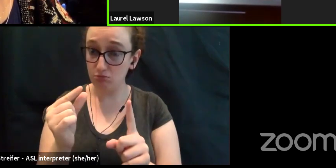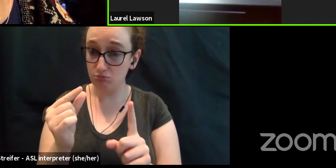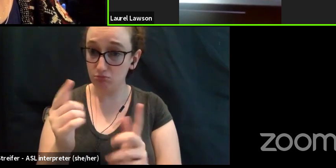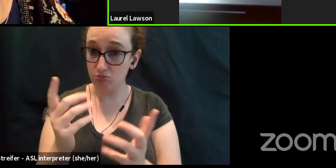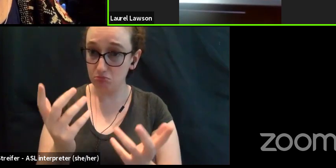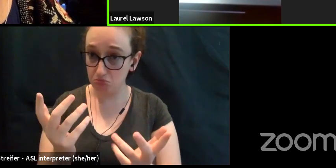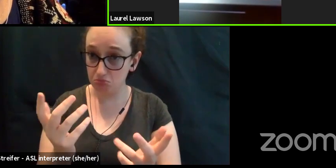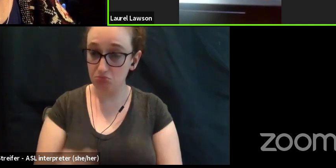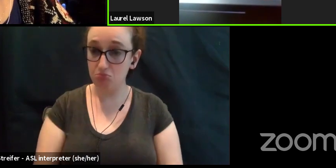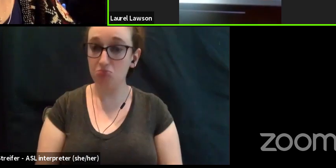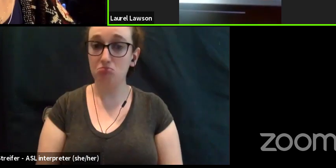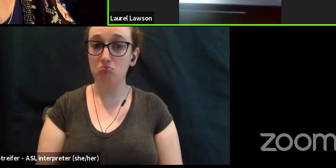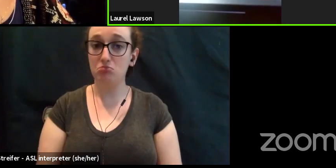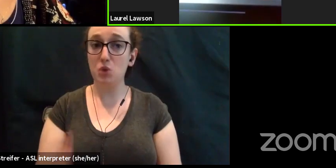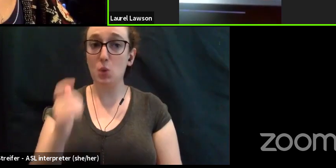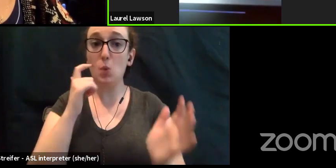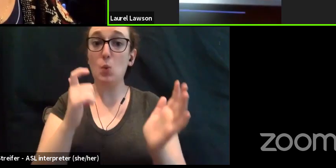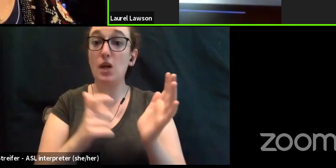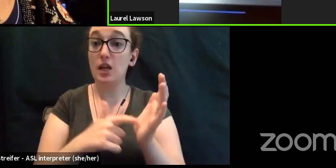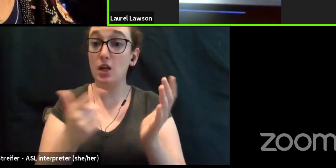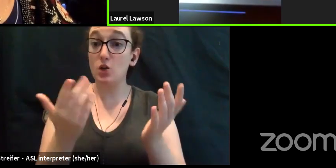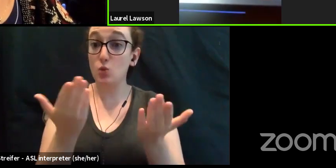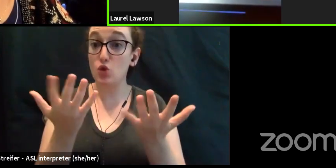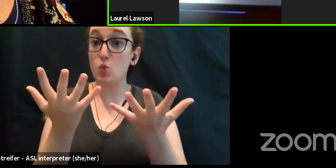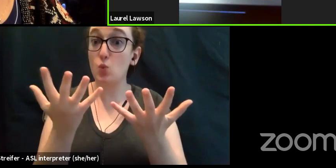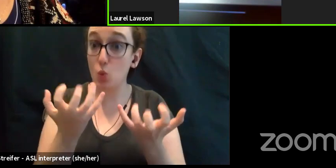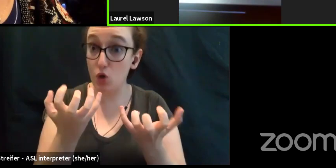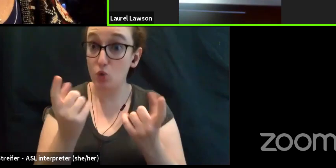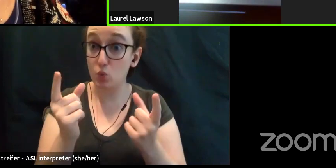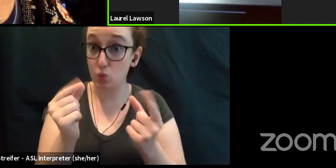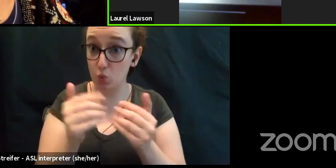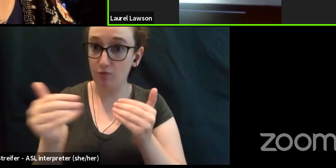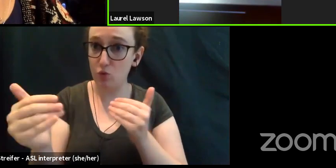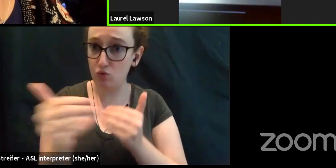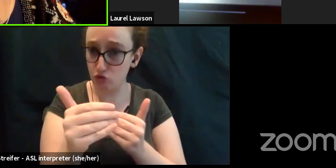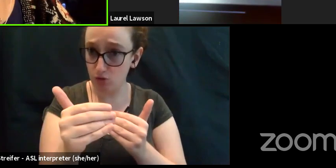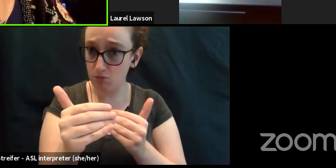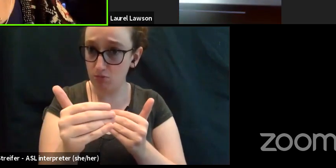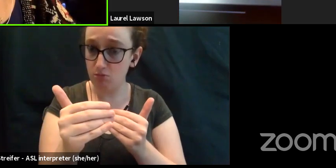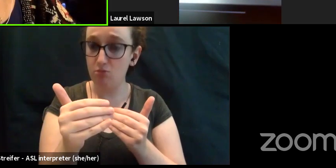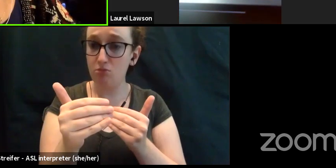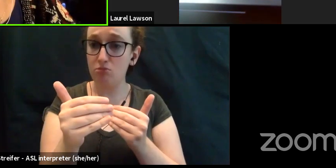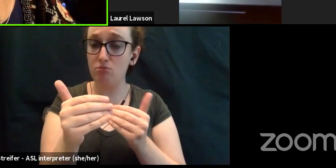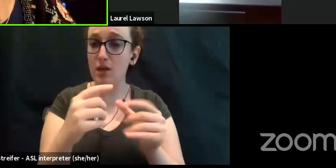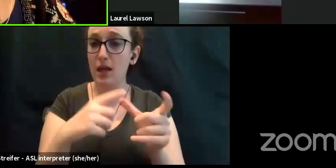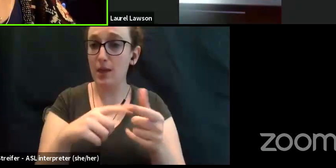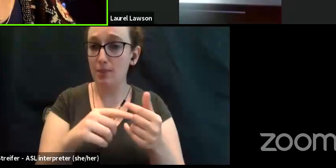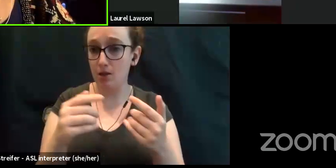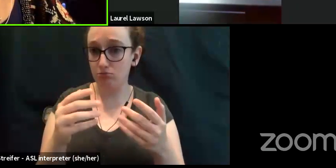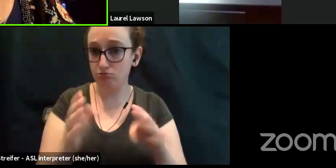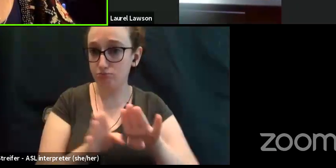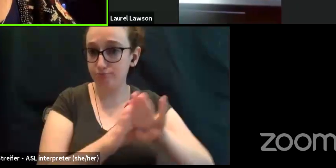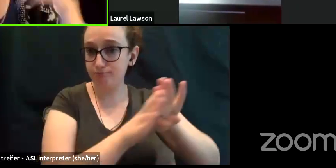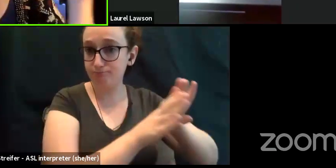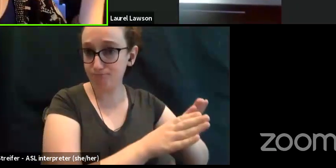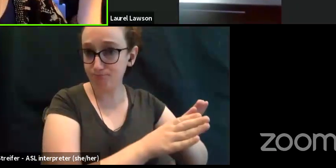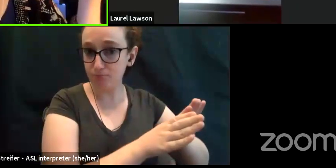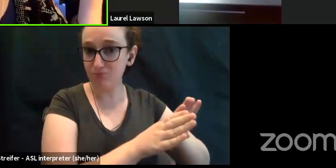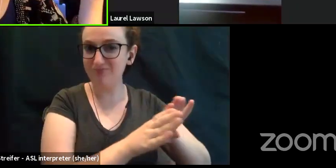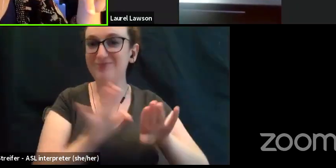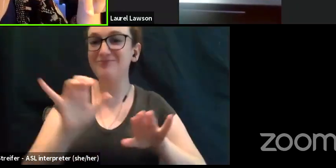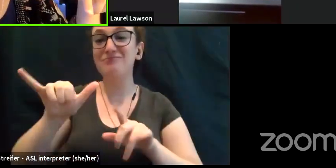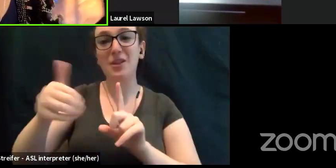Recognize what you want to do in the future, mm-hmm. and move on. Yeah, it reminds me of